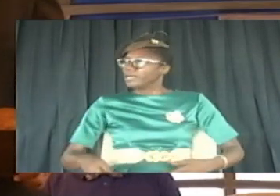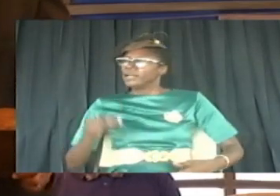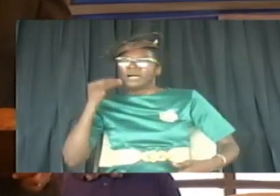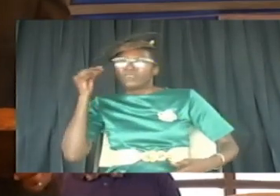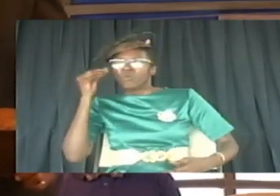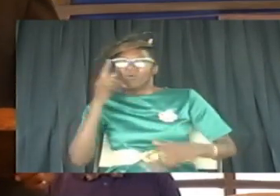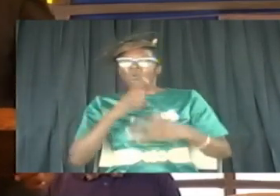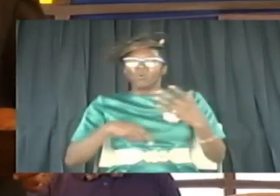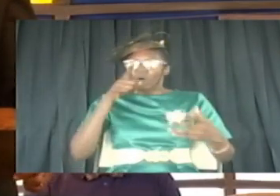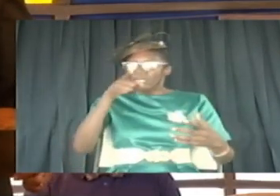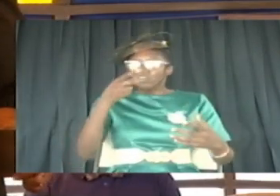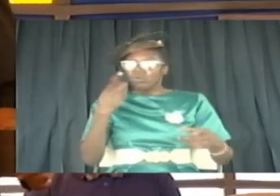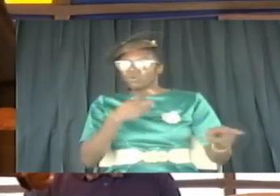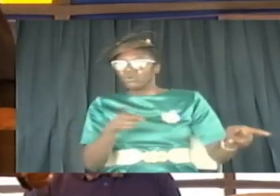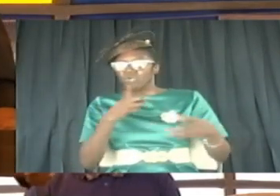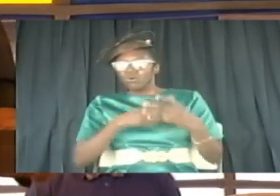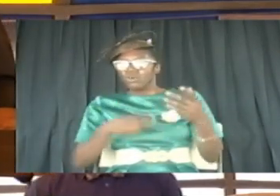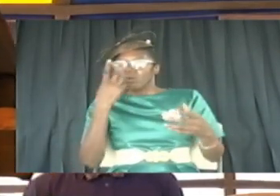What do you do with yourself?